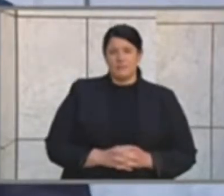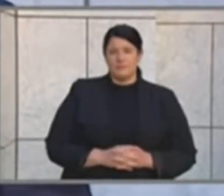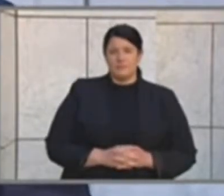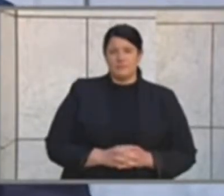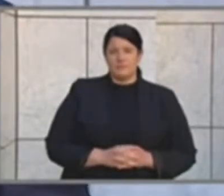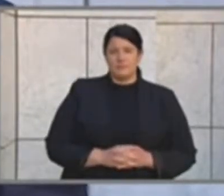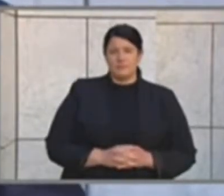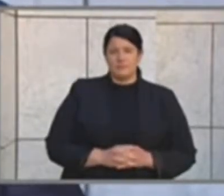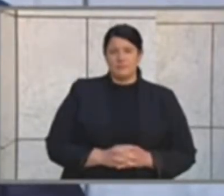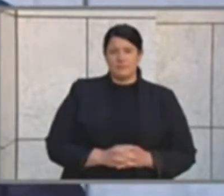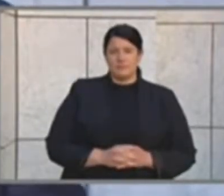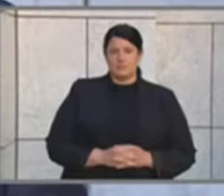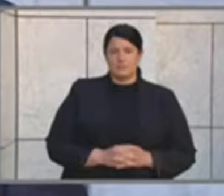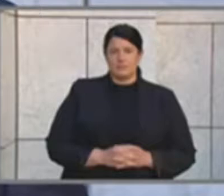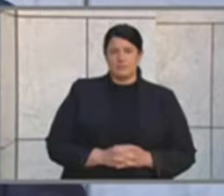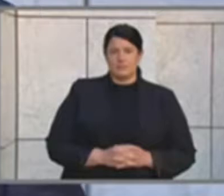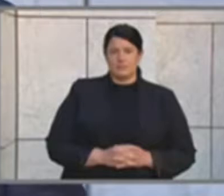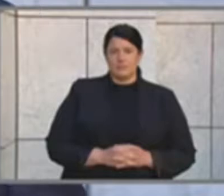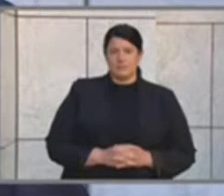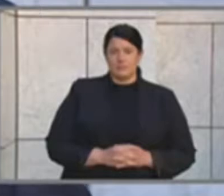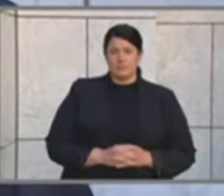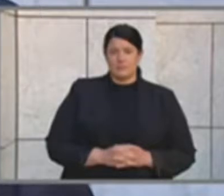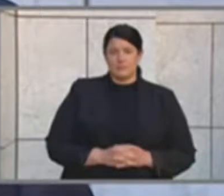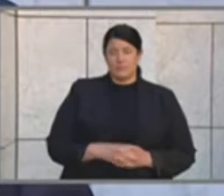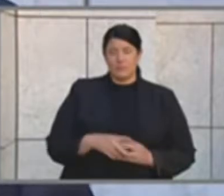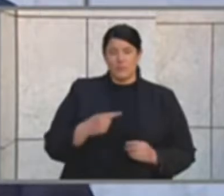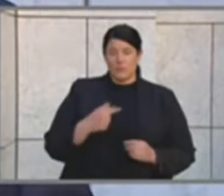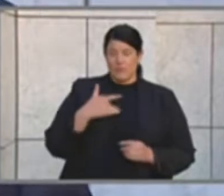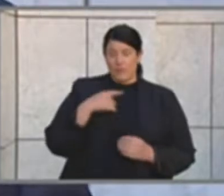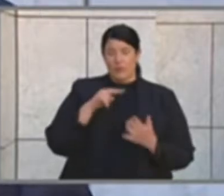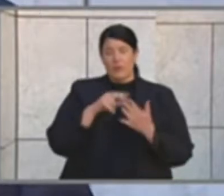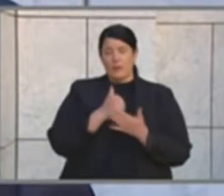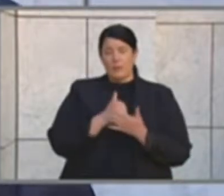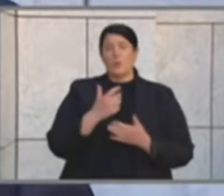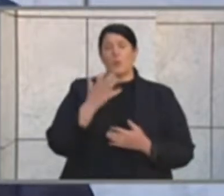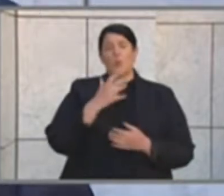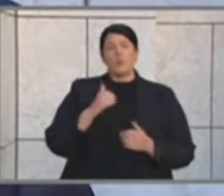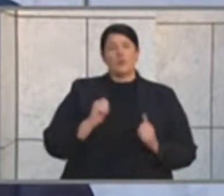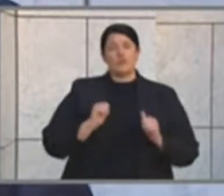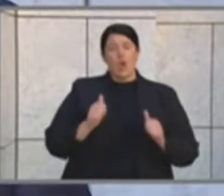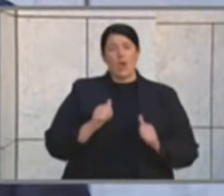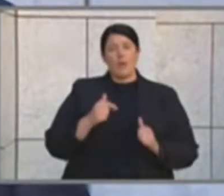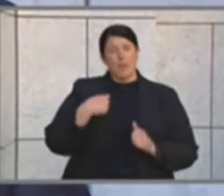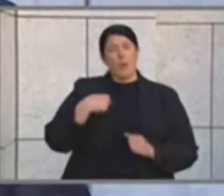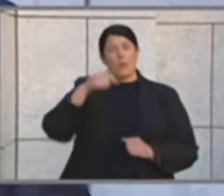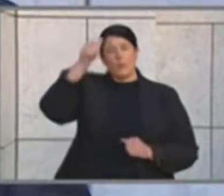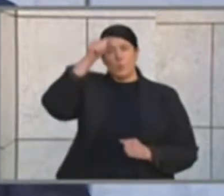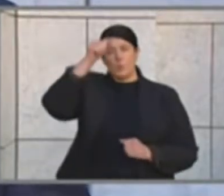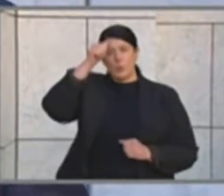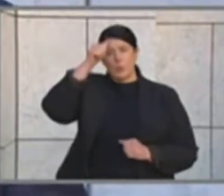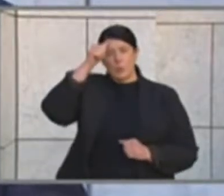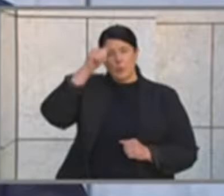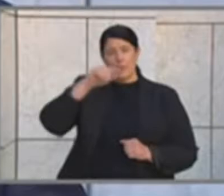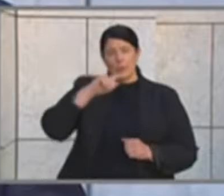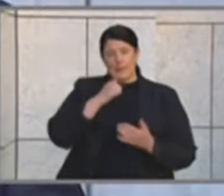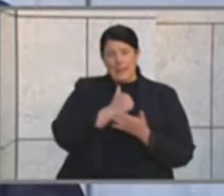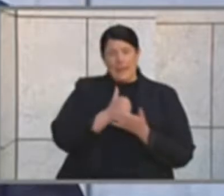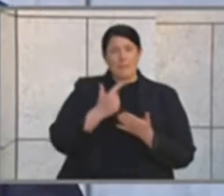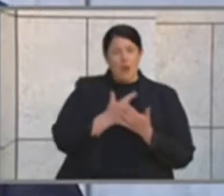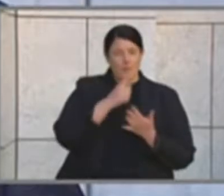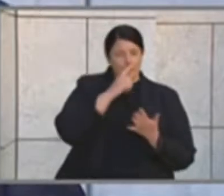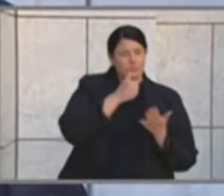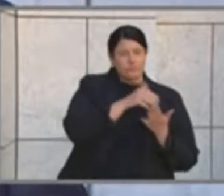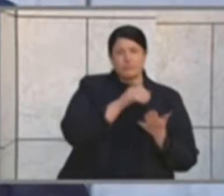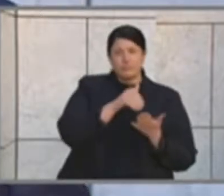Terribly shocking, although not unanticipated. We knew there would be hard news as